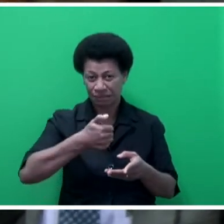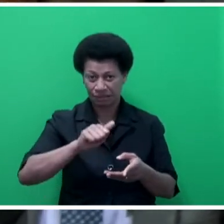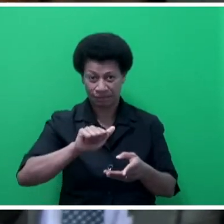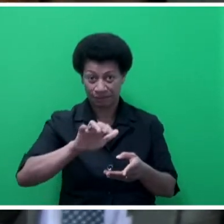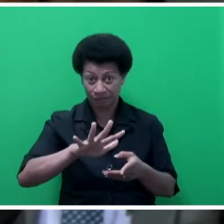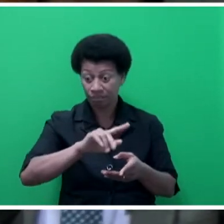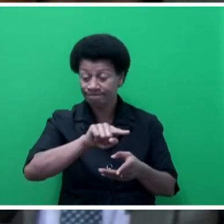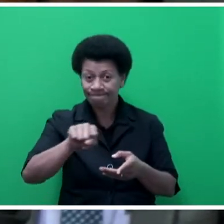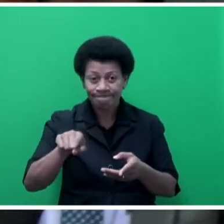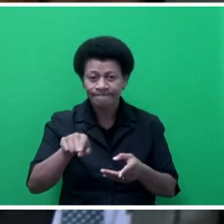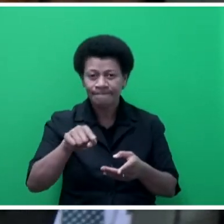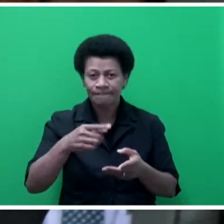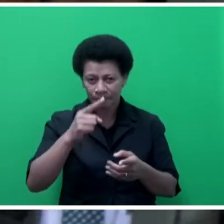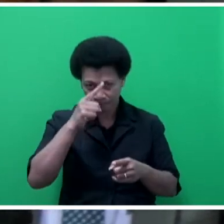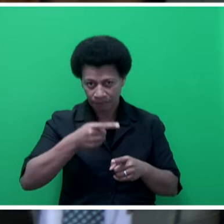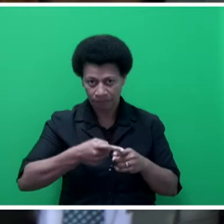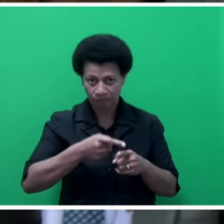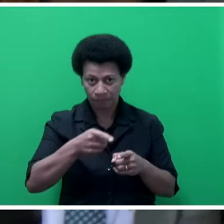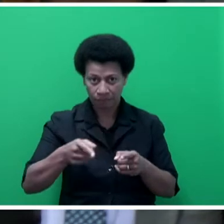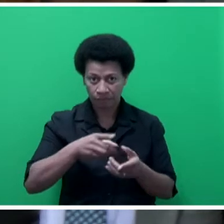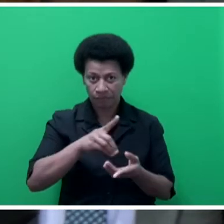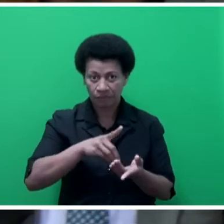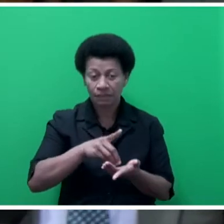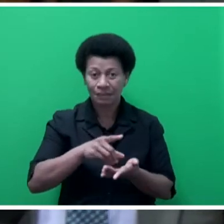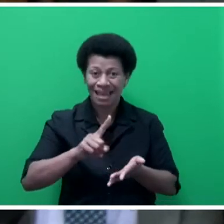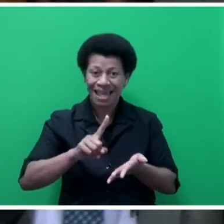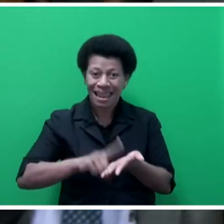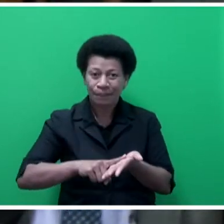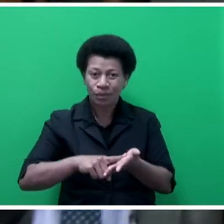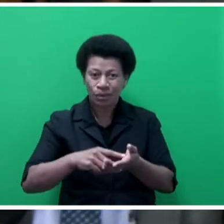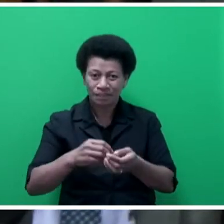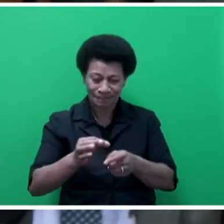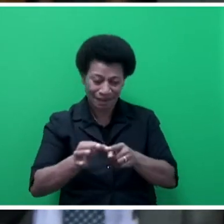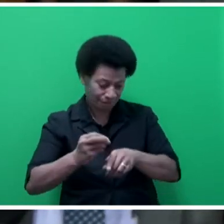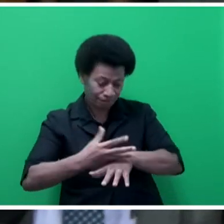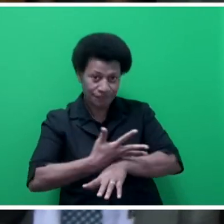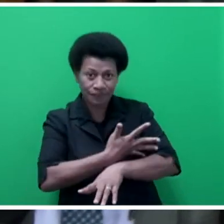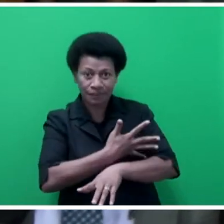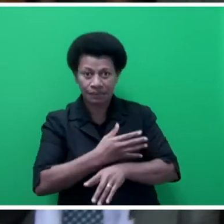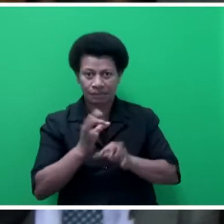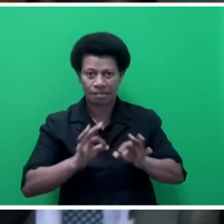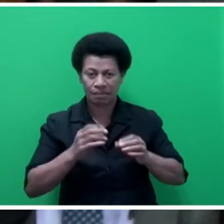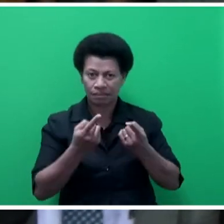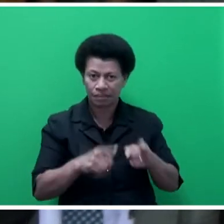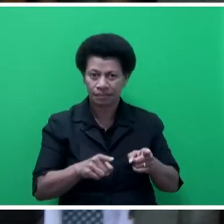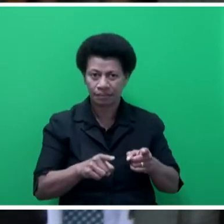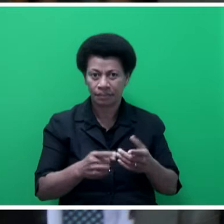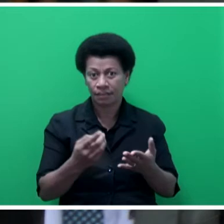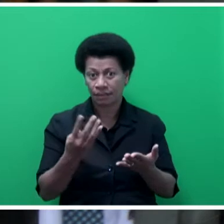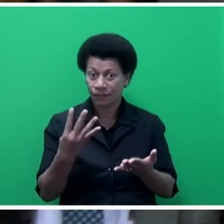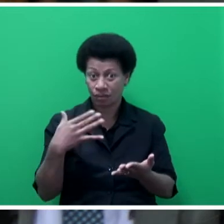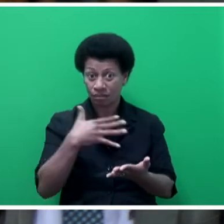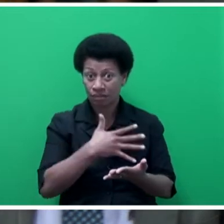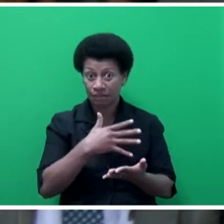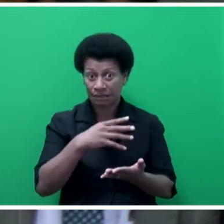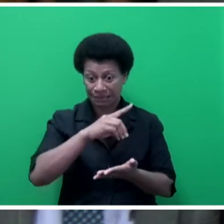In Tiziana, there were 332 cases of leptospirosis with 9 deaths, and 1,242 cases of dengue with 1